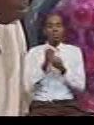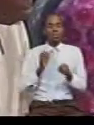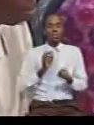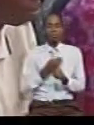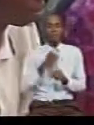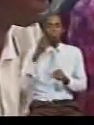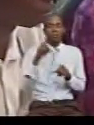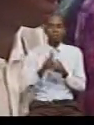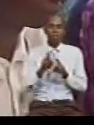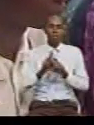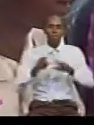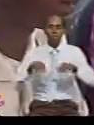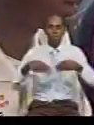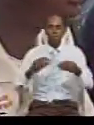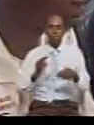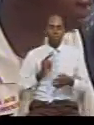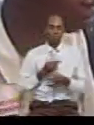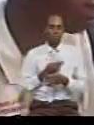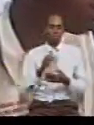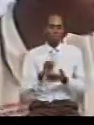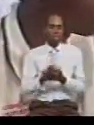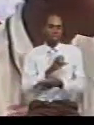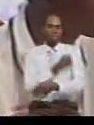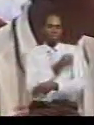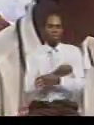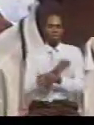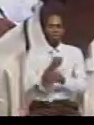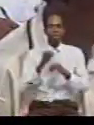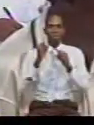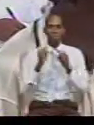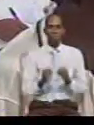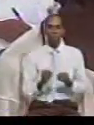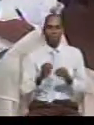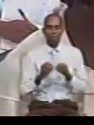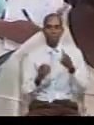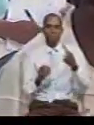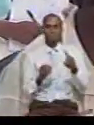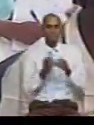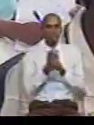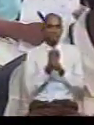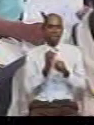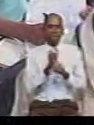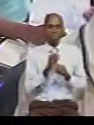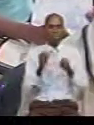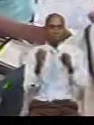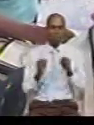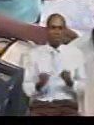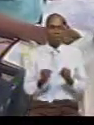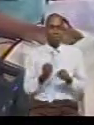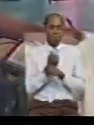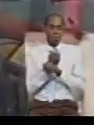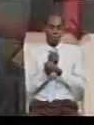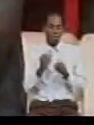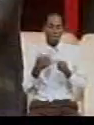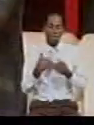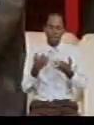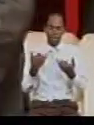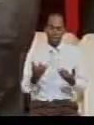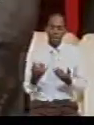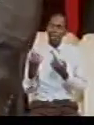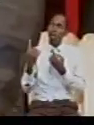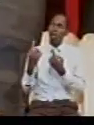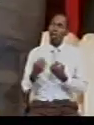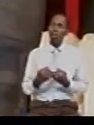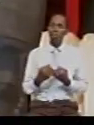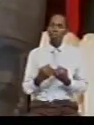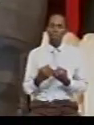also gives us strengthening power. Number one, saving power. Salvation has come.